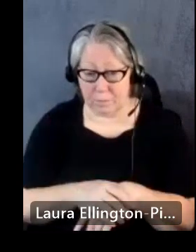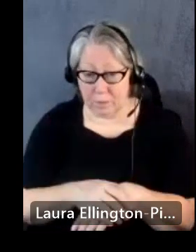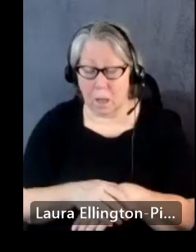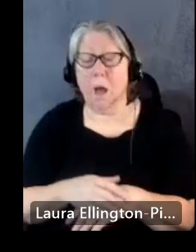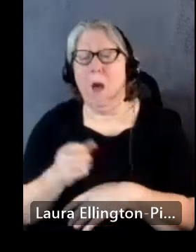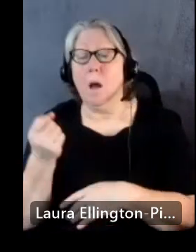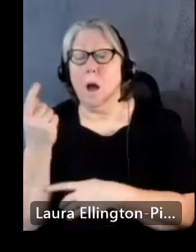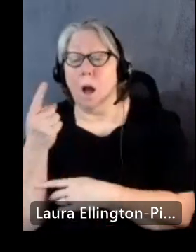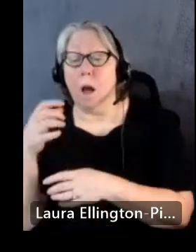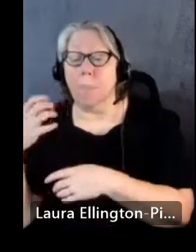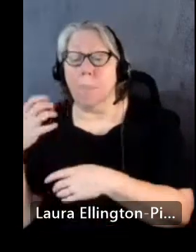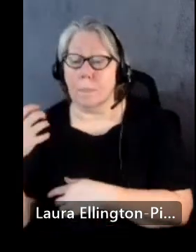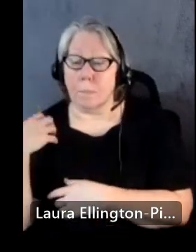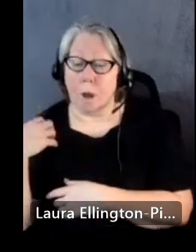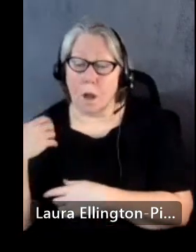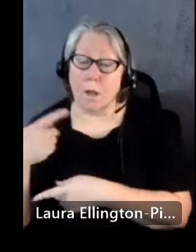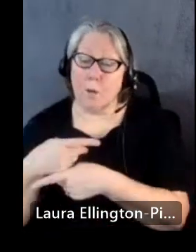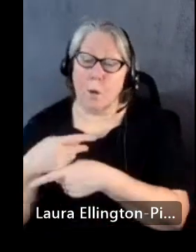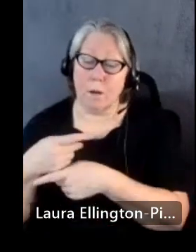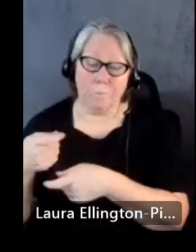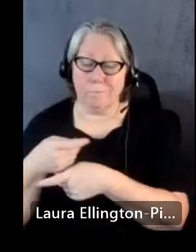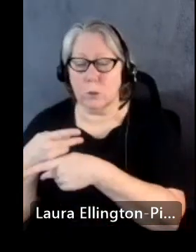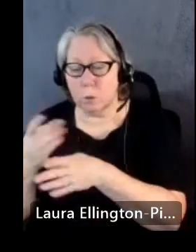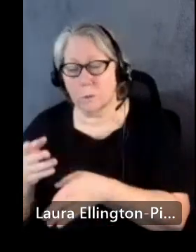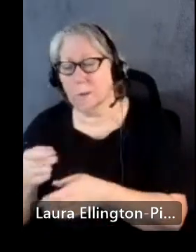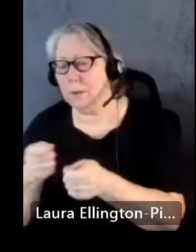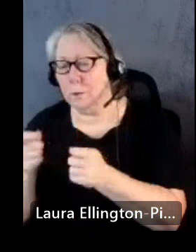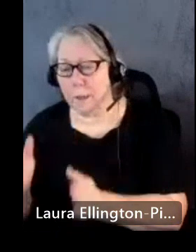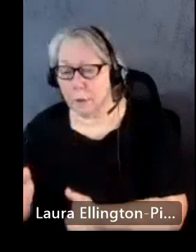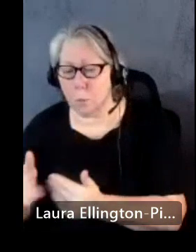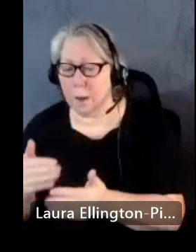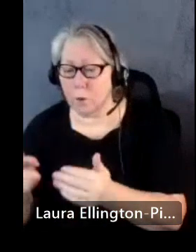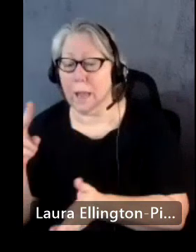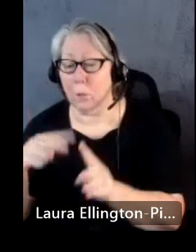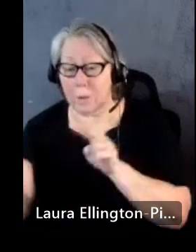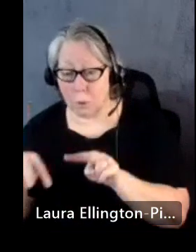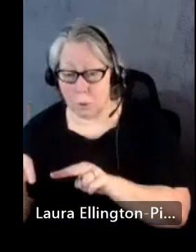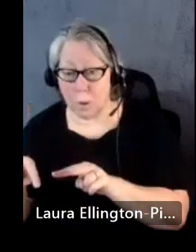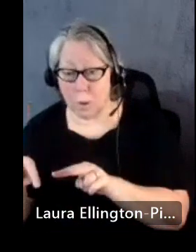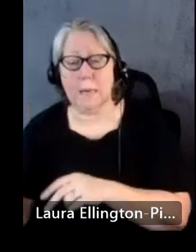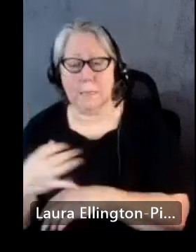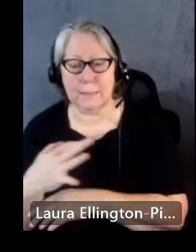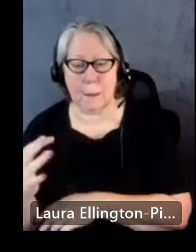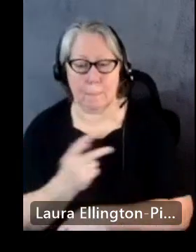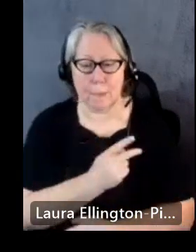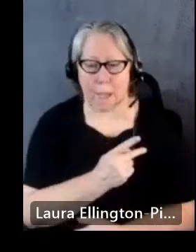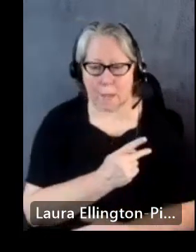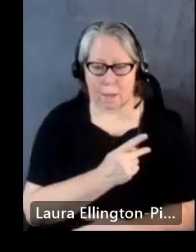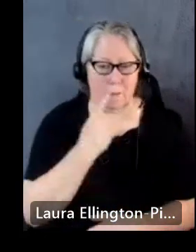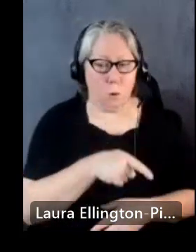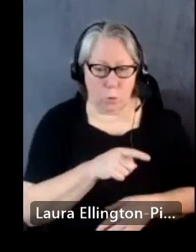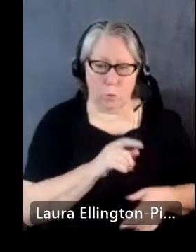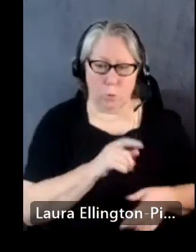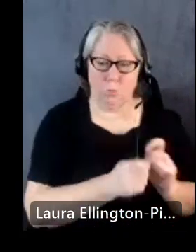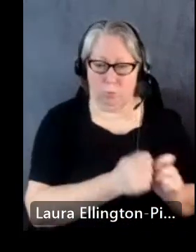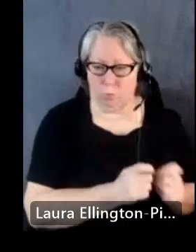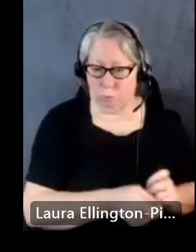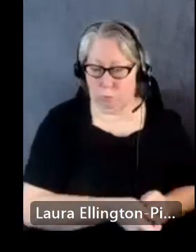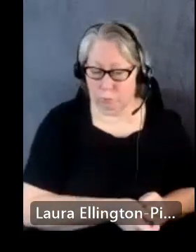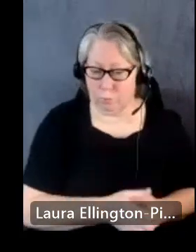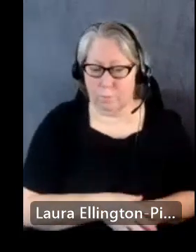you if they want changes to be made. Okay. Now, for some small agencies, you might be the only BFM